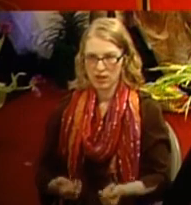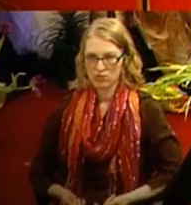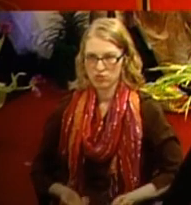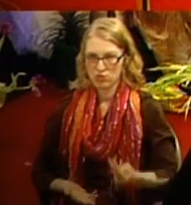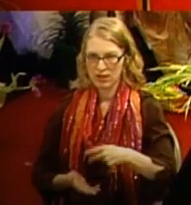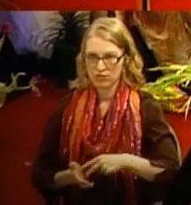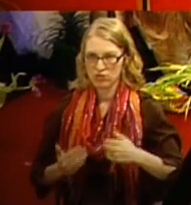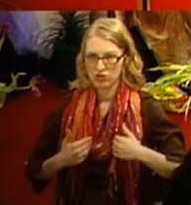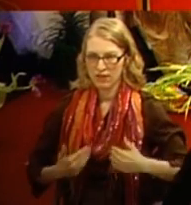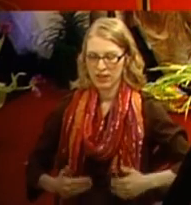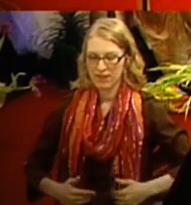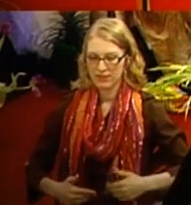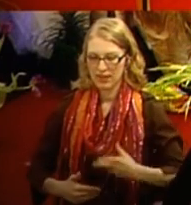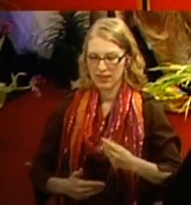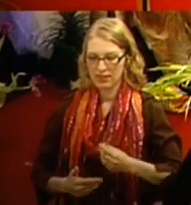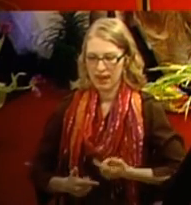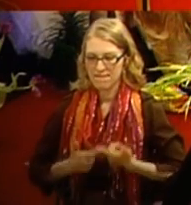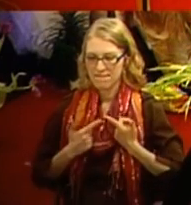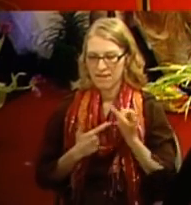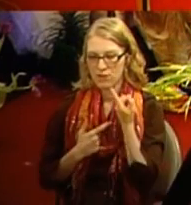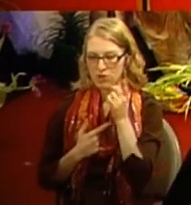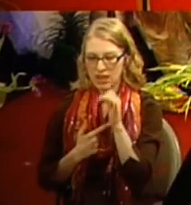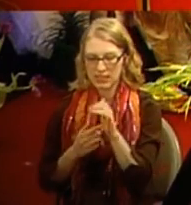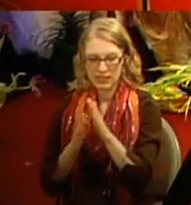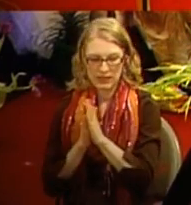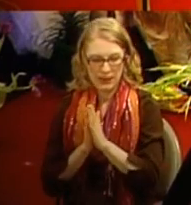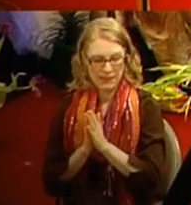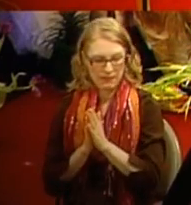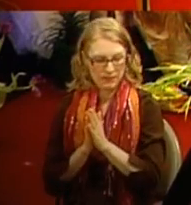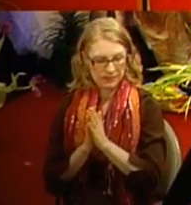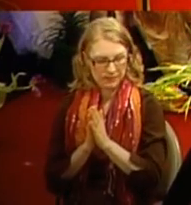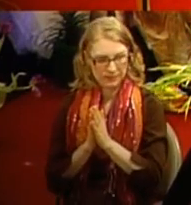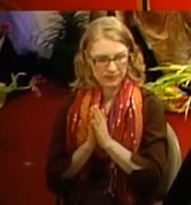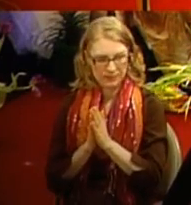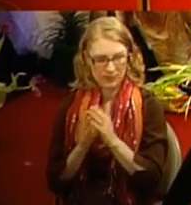resurrection of the body, and life everlasting. Amen. You may be seated.